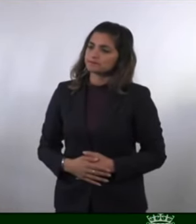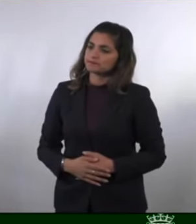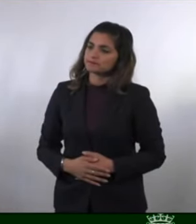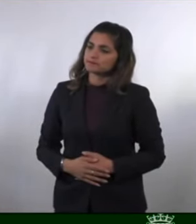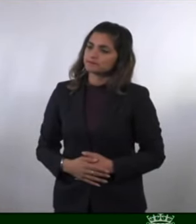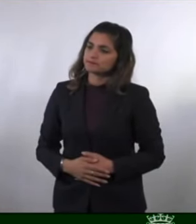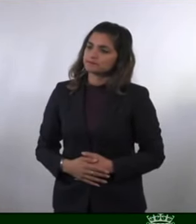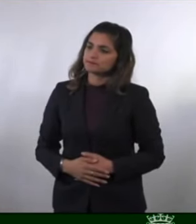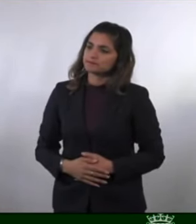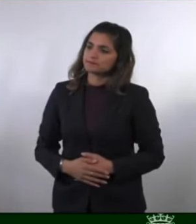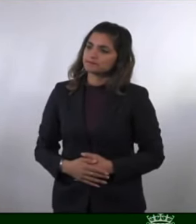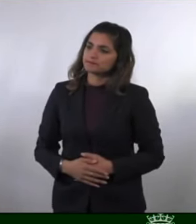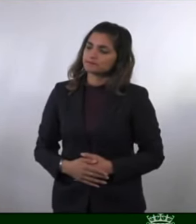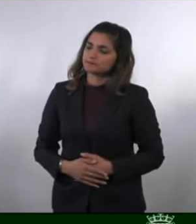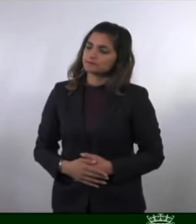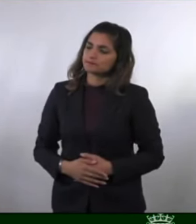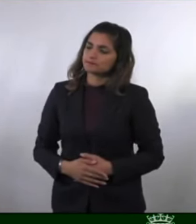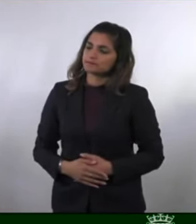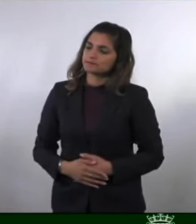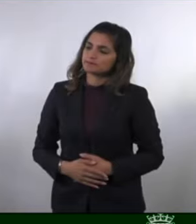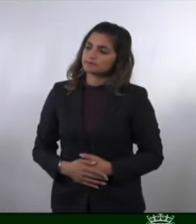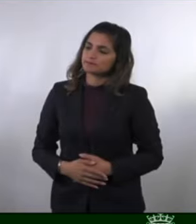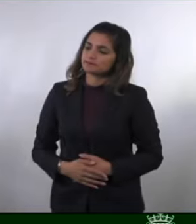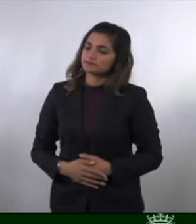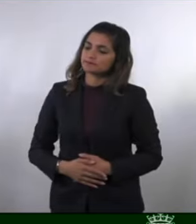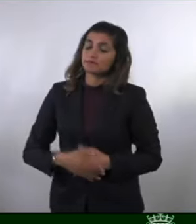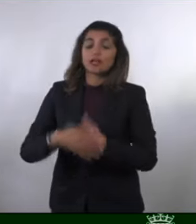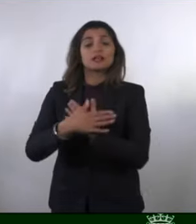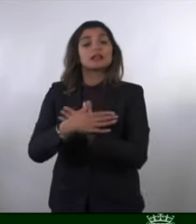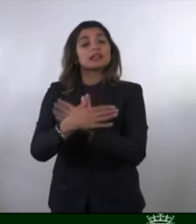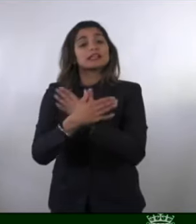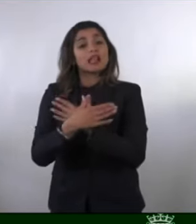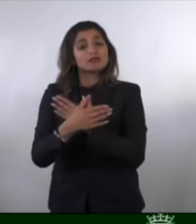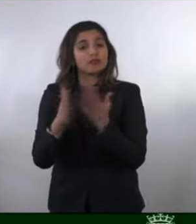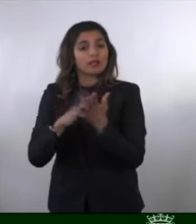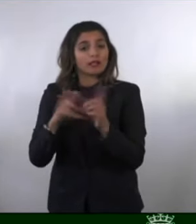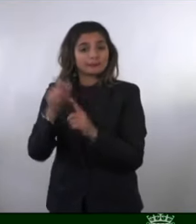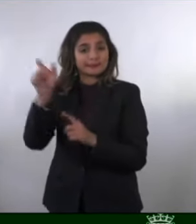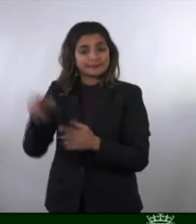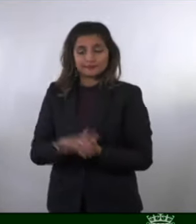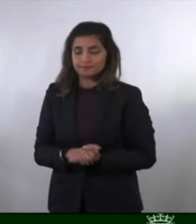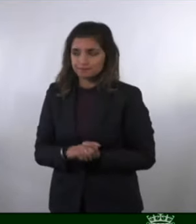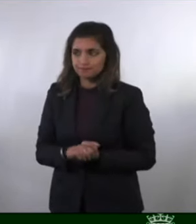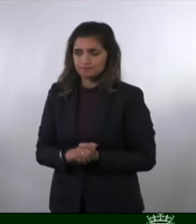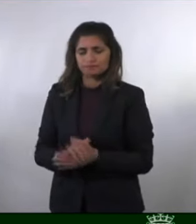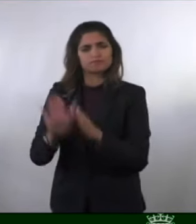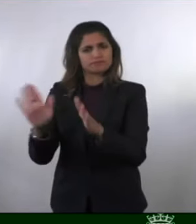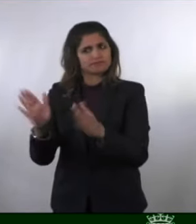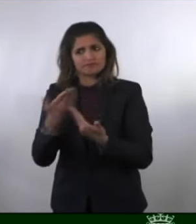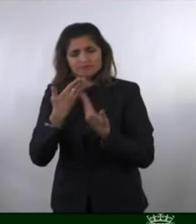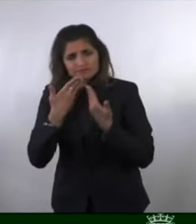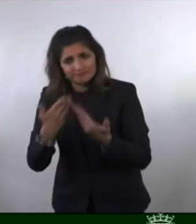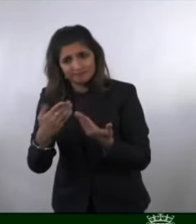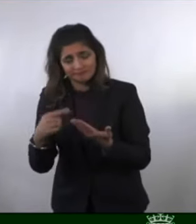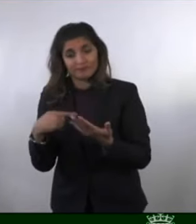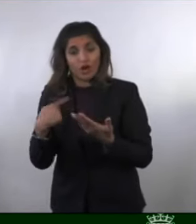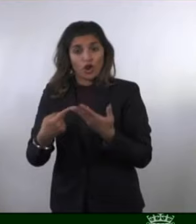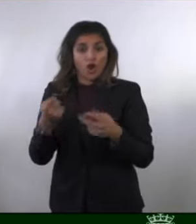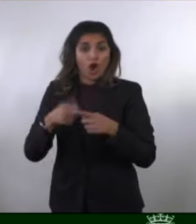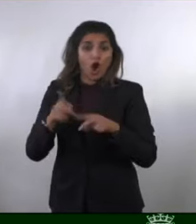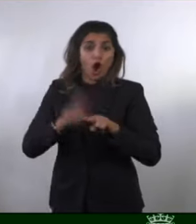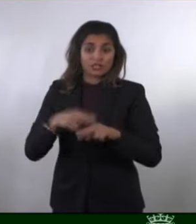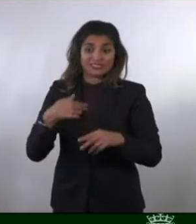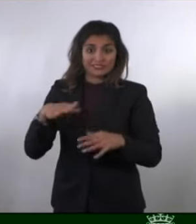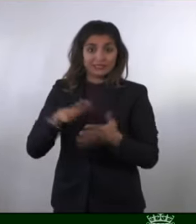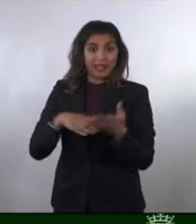Moran. Thank you, Madam Deputy Speaker. As an Oxford MP, may I echo the Prime Minister in congratulating the Oxford Vaccine Group